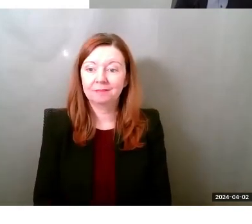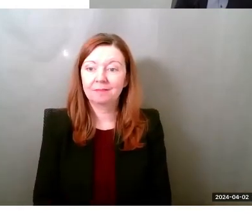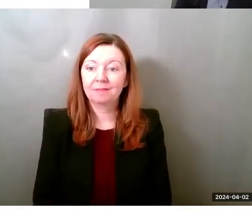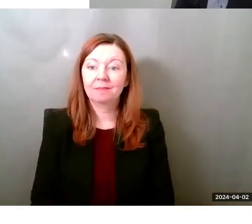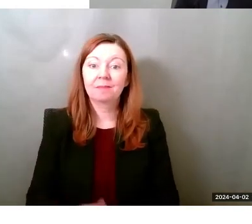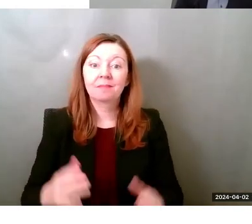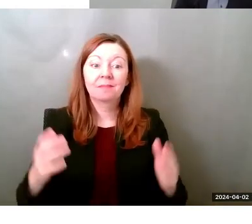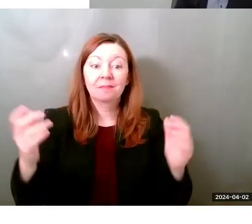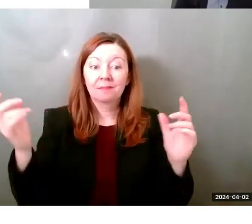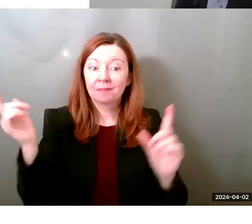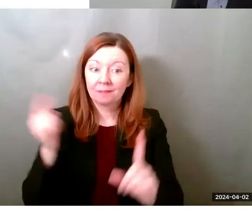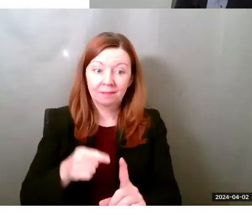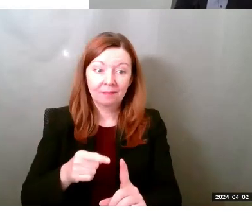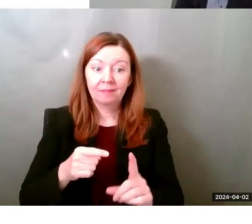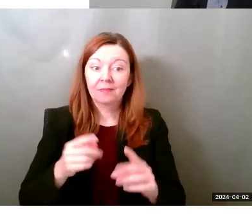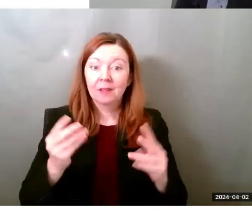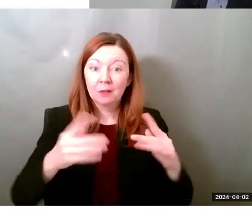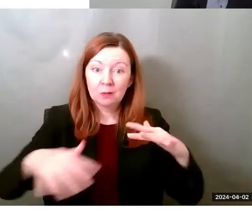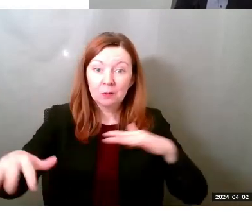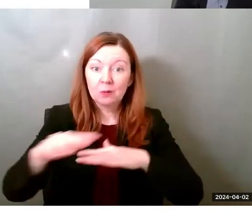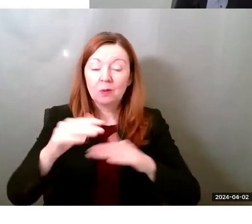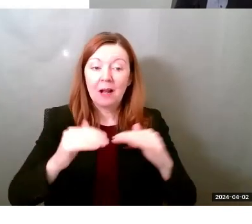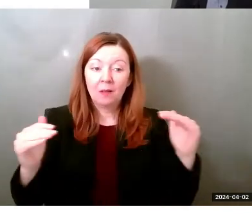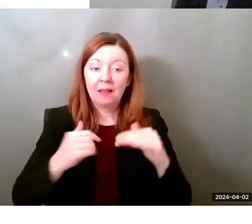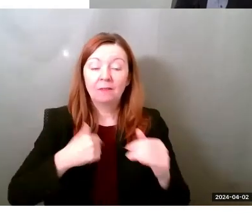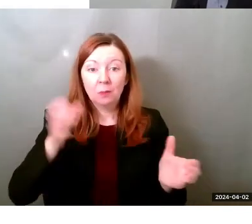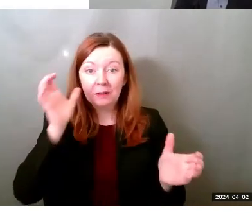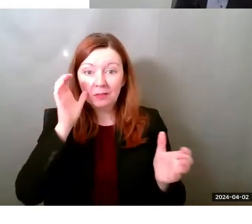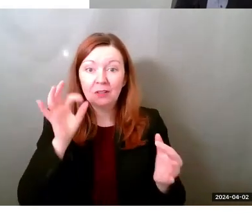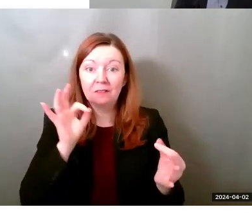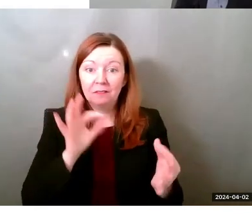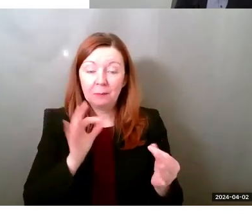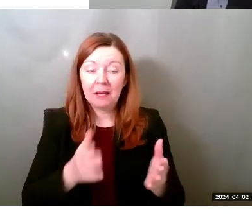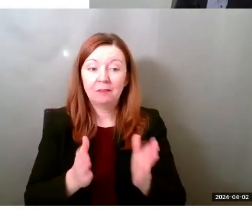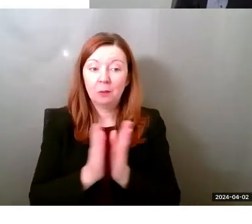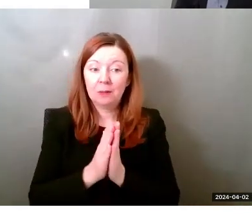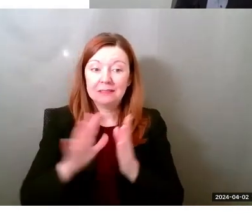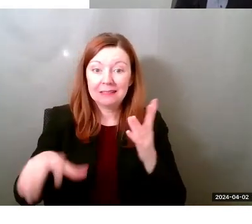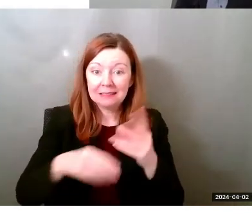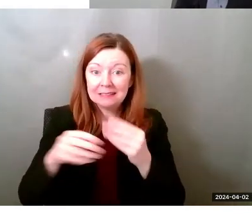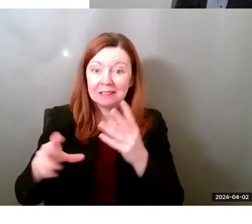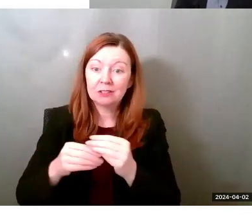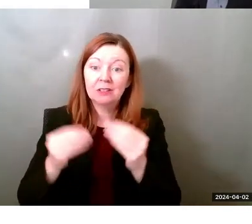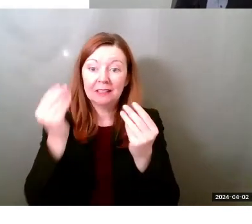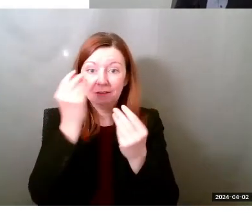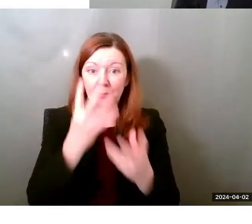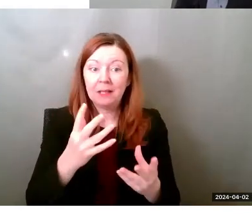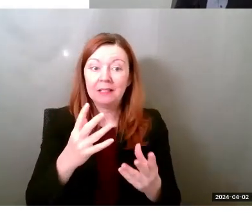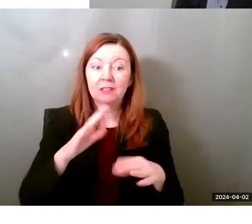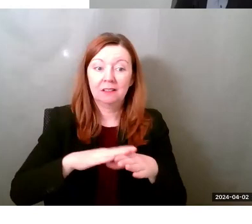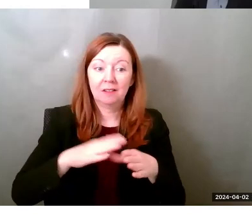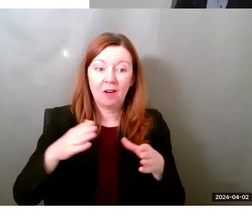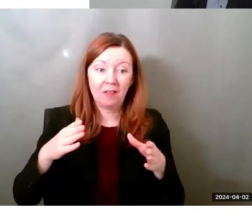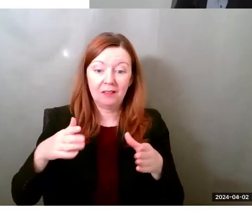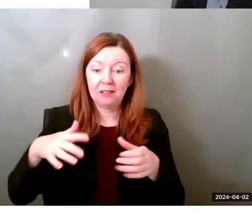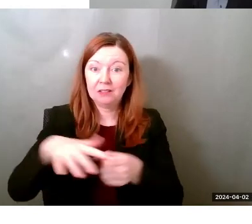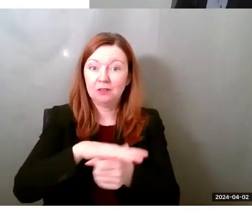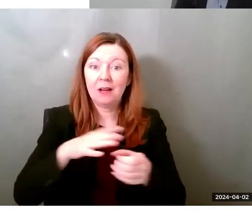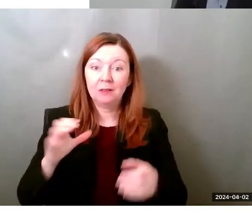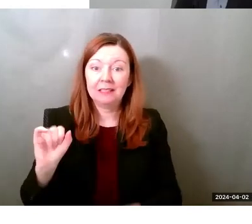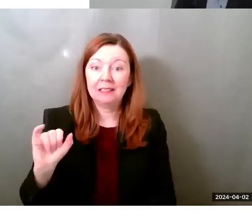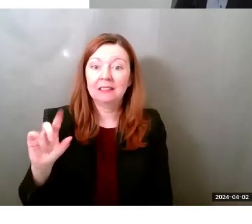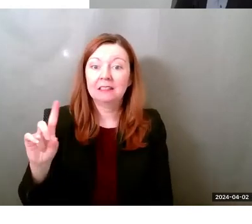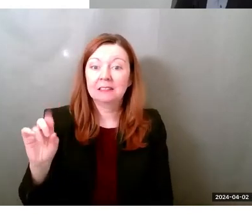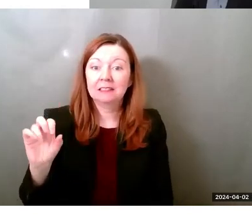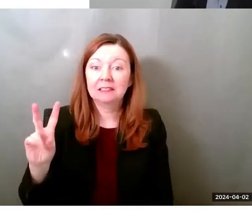To bring it back down to ground level, we also heard feedback requesting additional information on the surrounding sidewalk areas and the overall